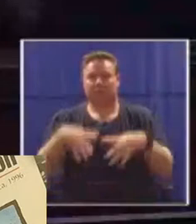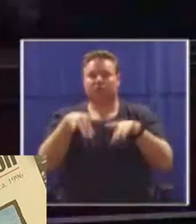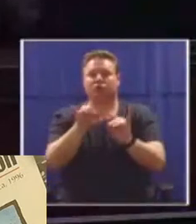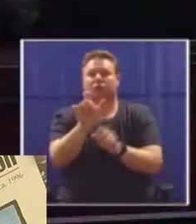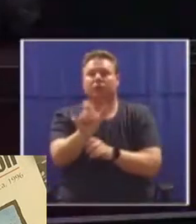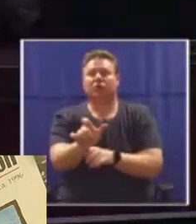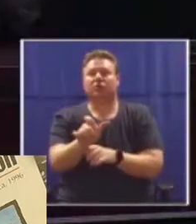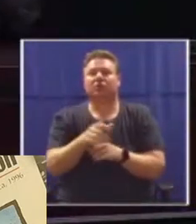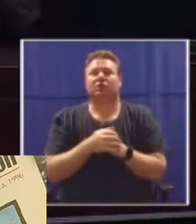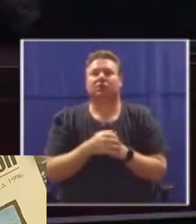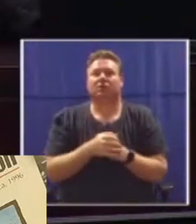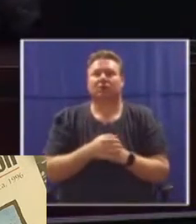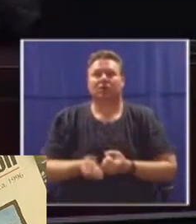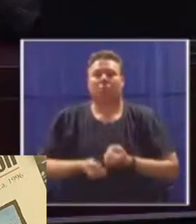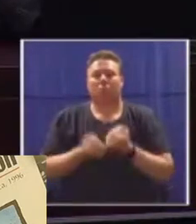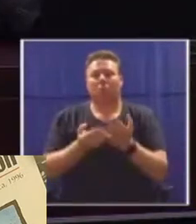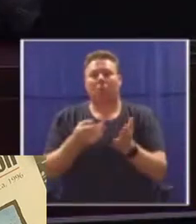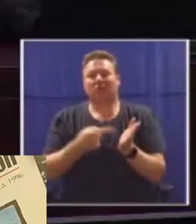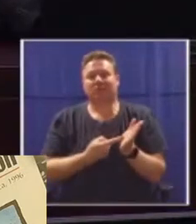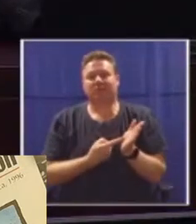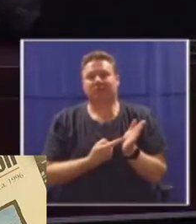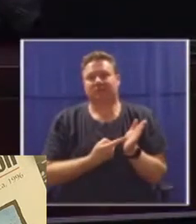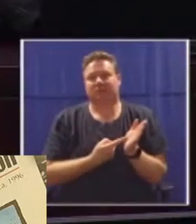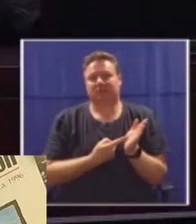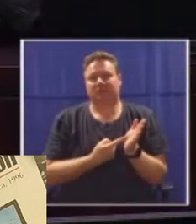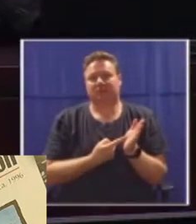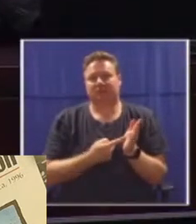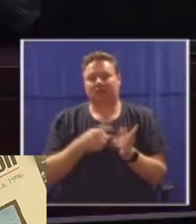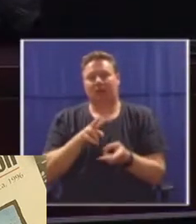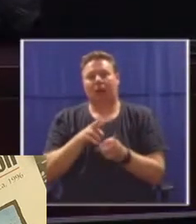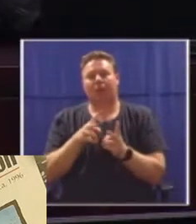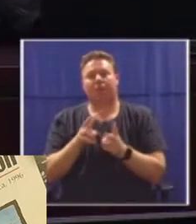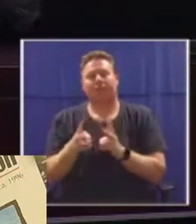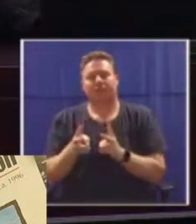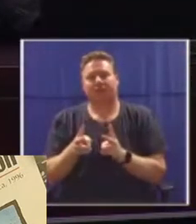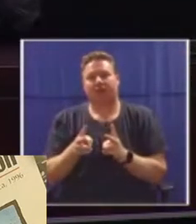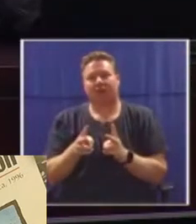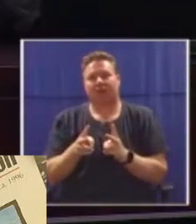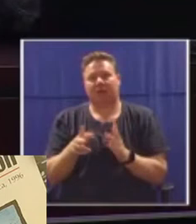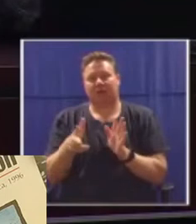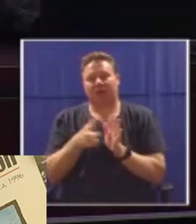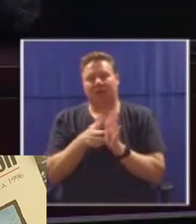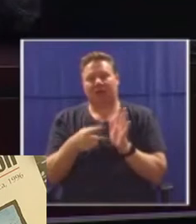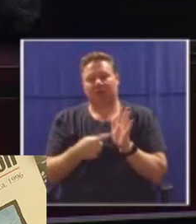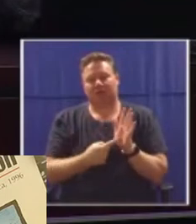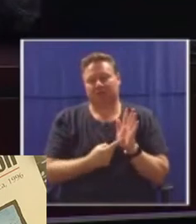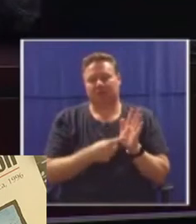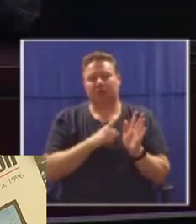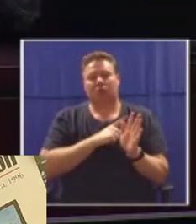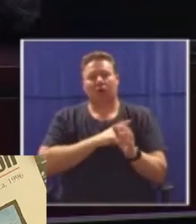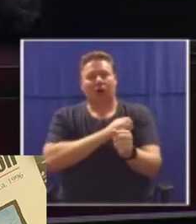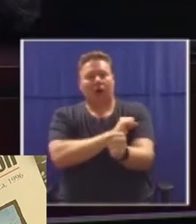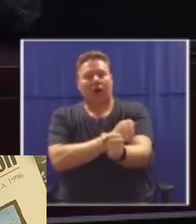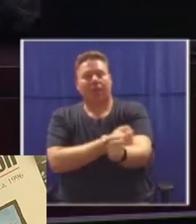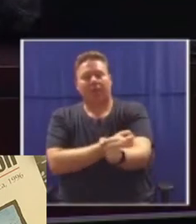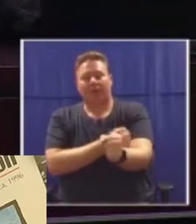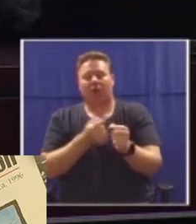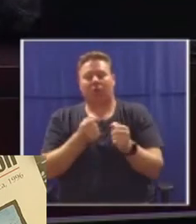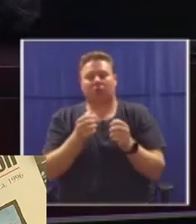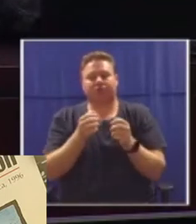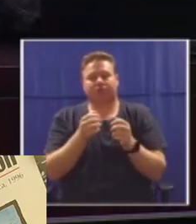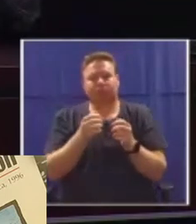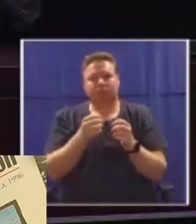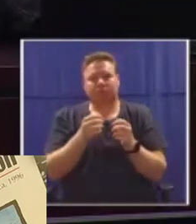Chairperson, the proposal is to amend and act in order to empower the Transport Appeal Tribunal to